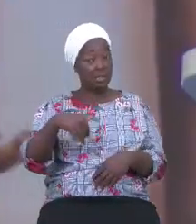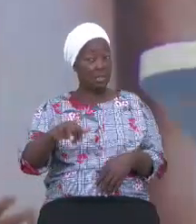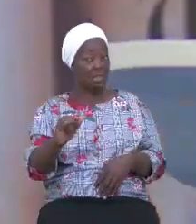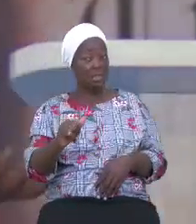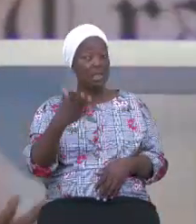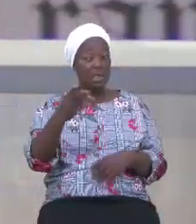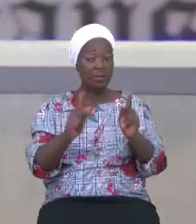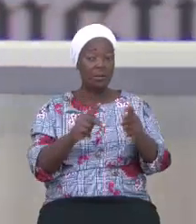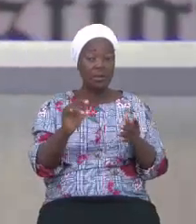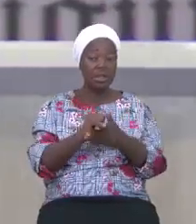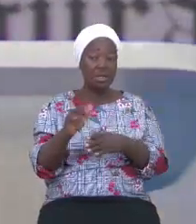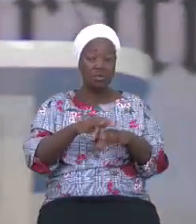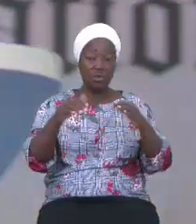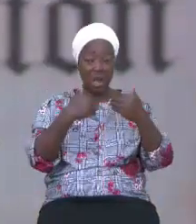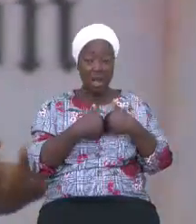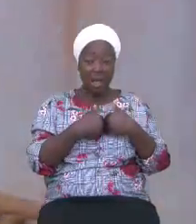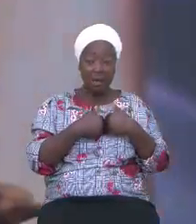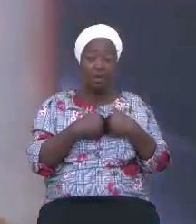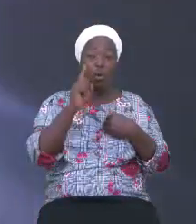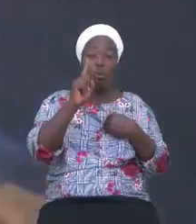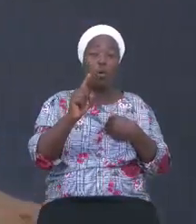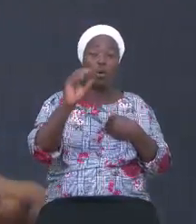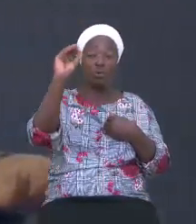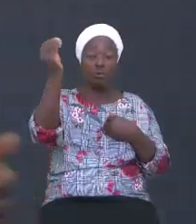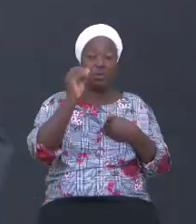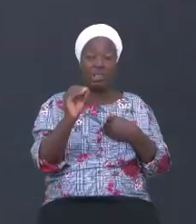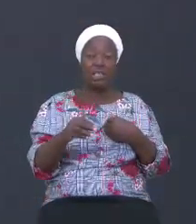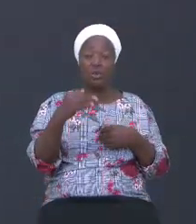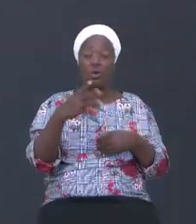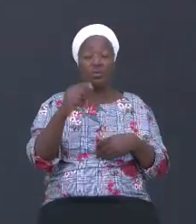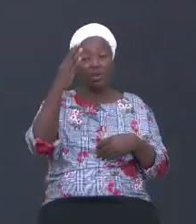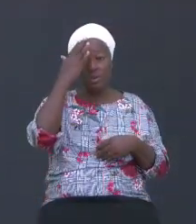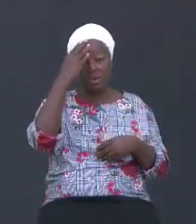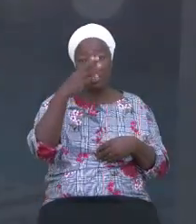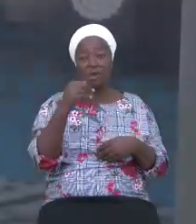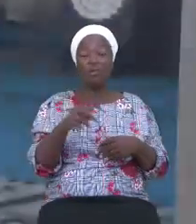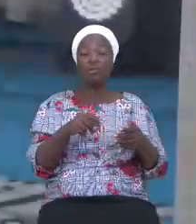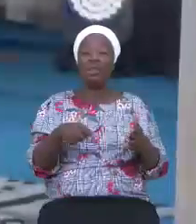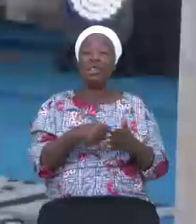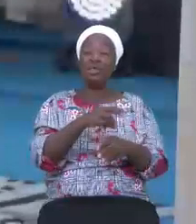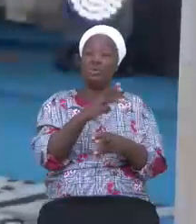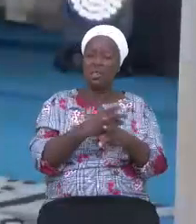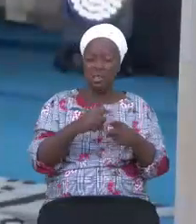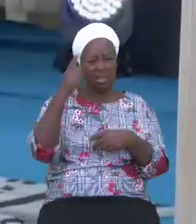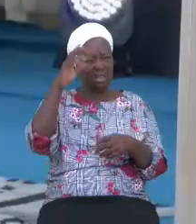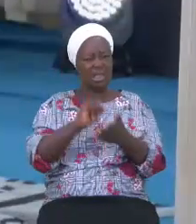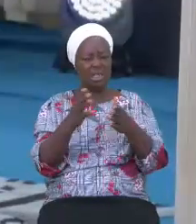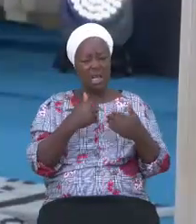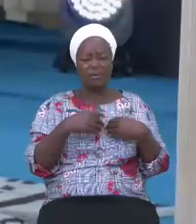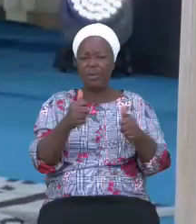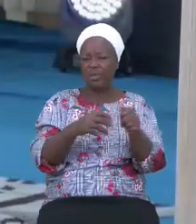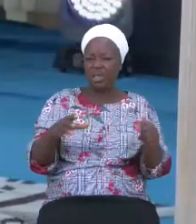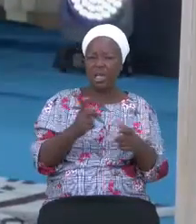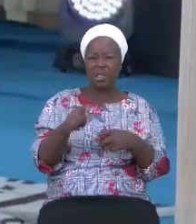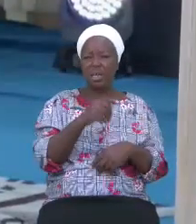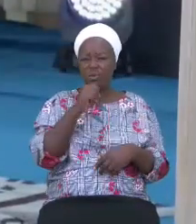there are people that do not have 1% of the knowledge available, and they think they've got everything, and they're not